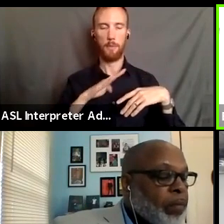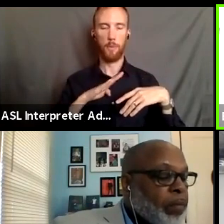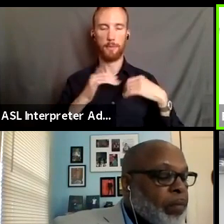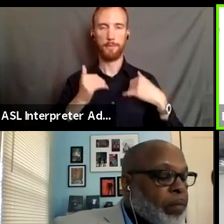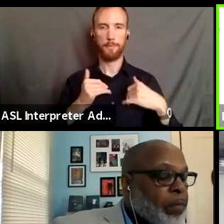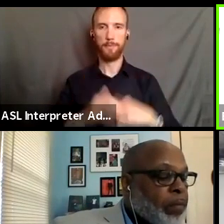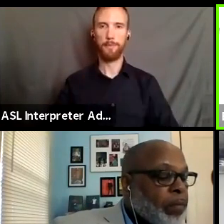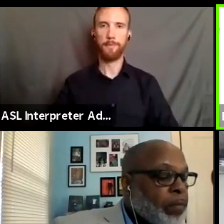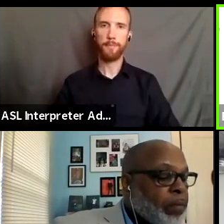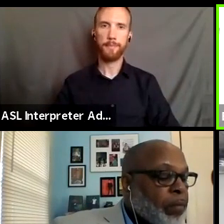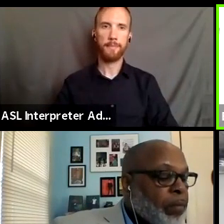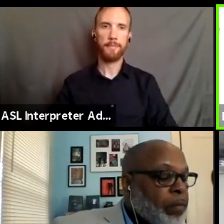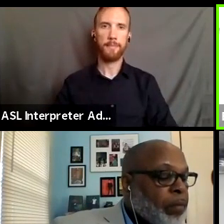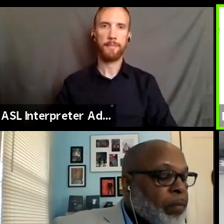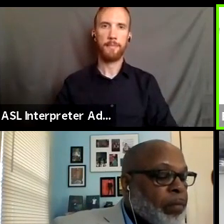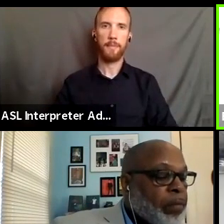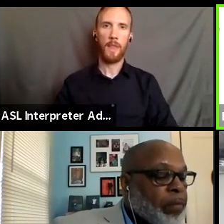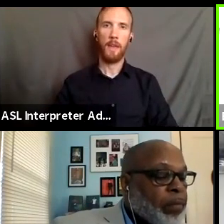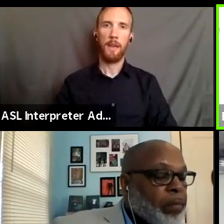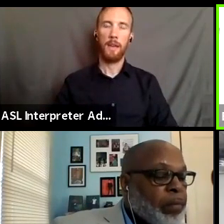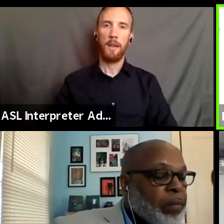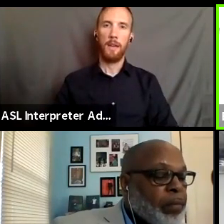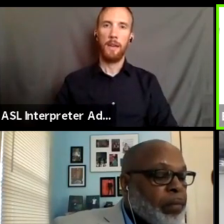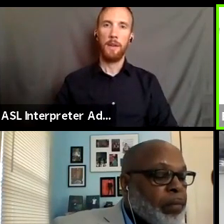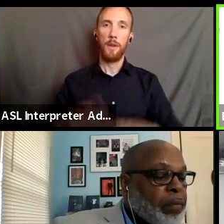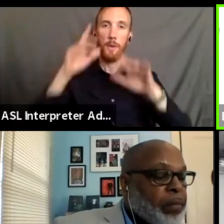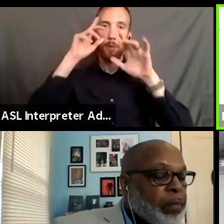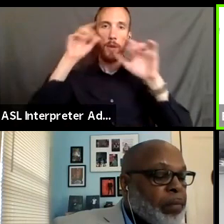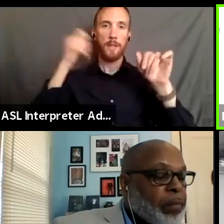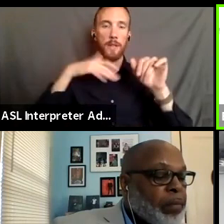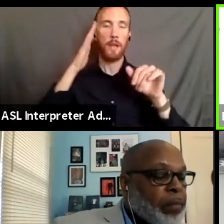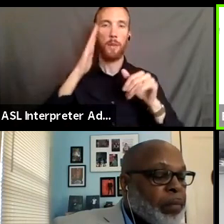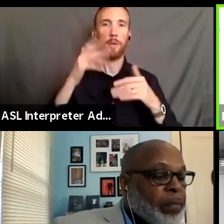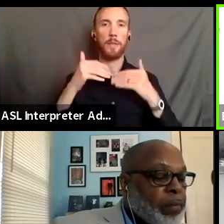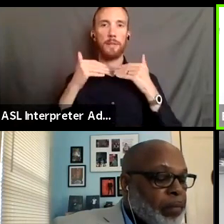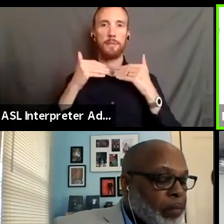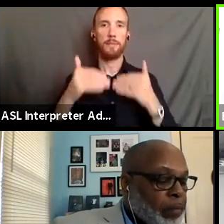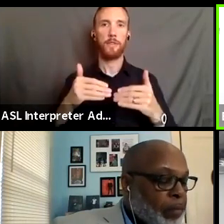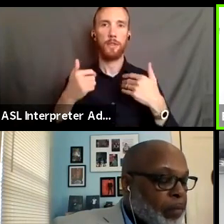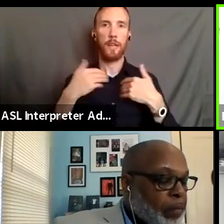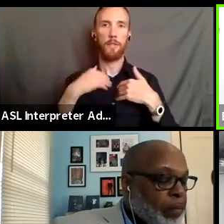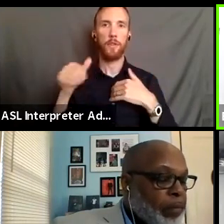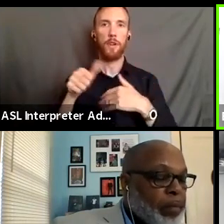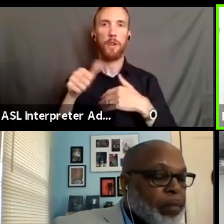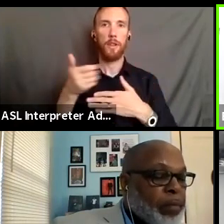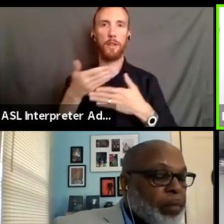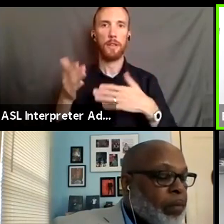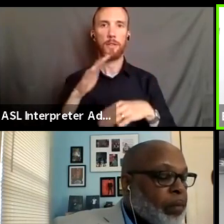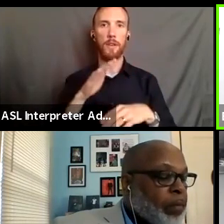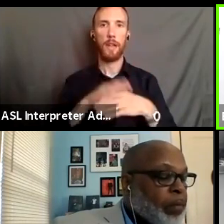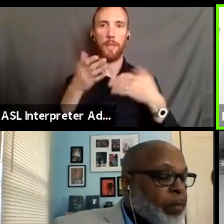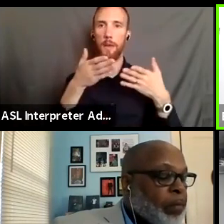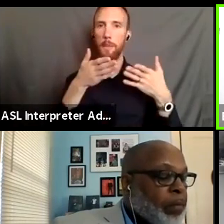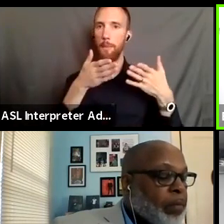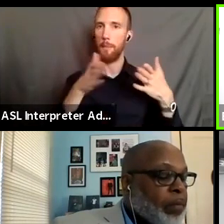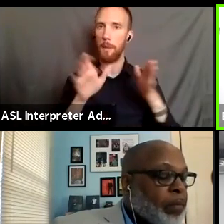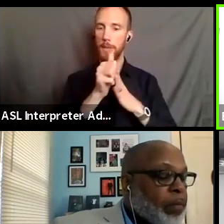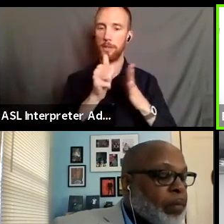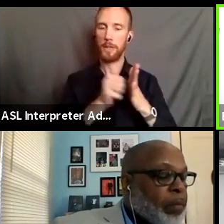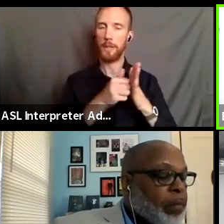board mr president i'll continue with additional items on the public agenda that do not require a